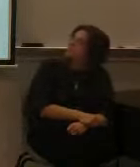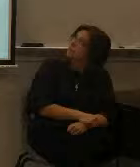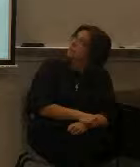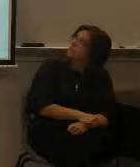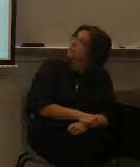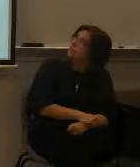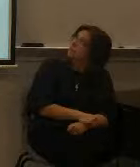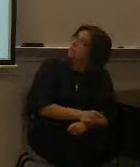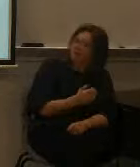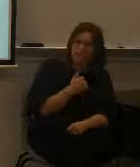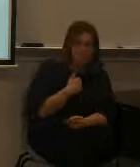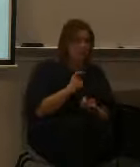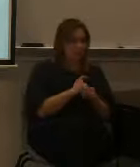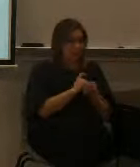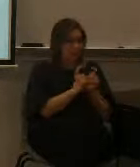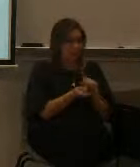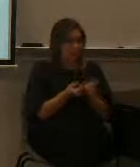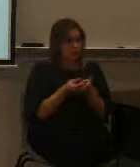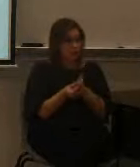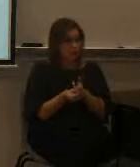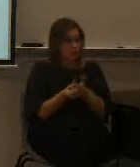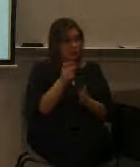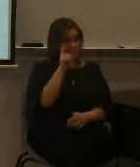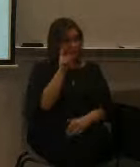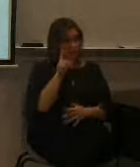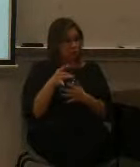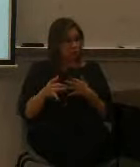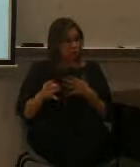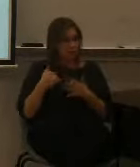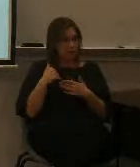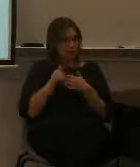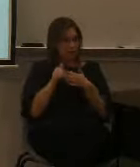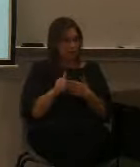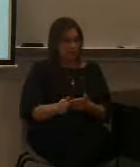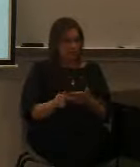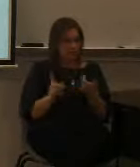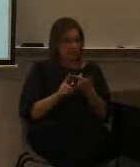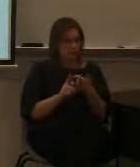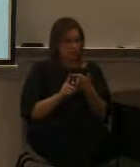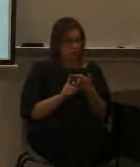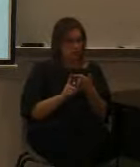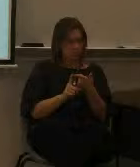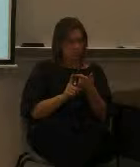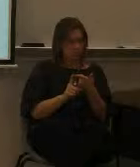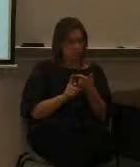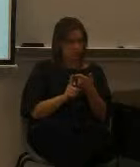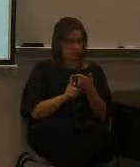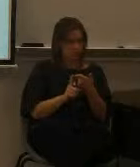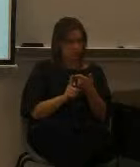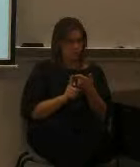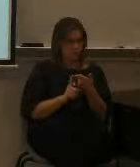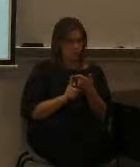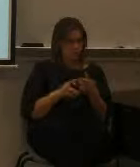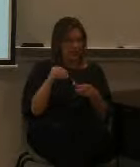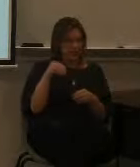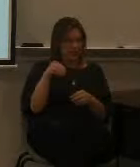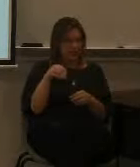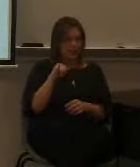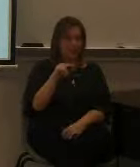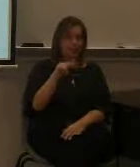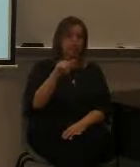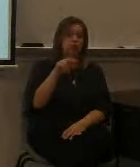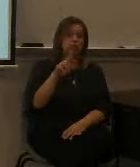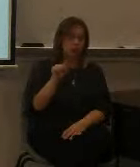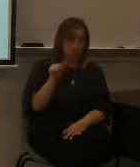has an evolutionary cost to it, and sexual selection that has led through intraspecific competition has led to these